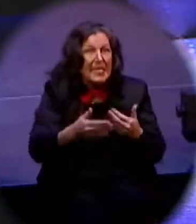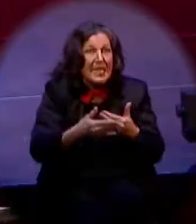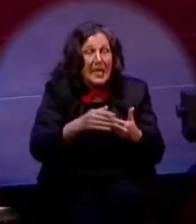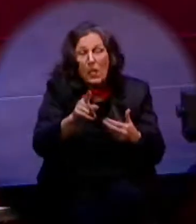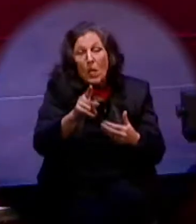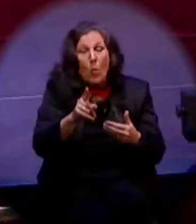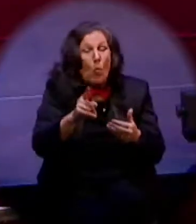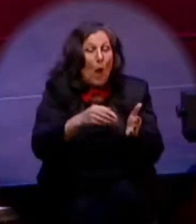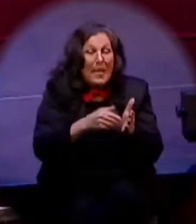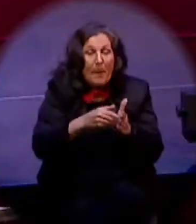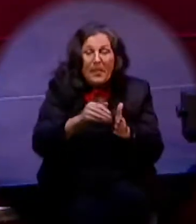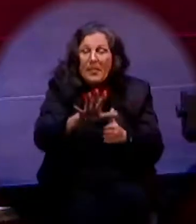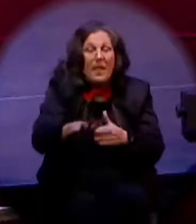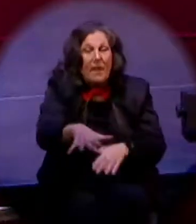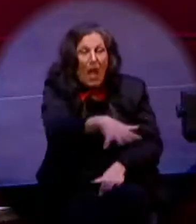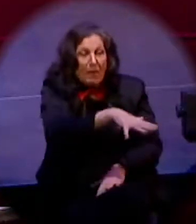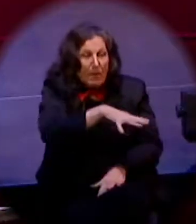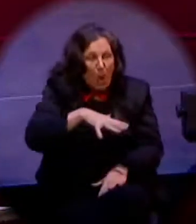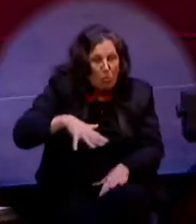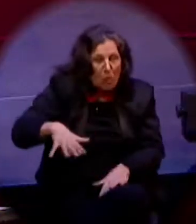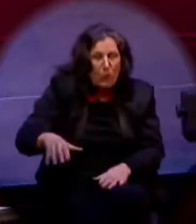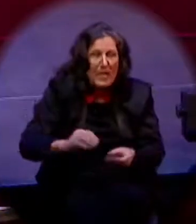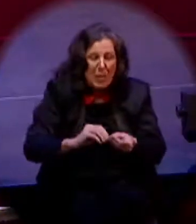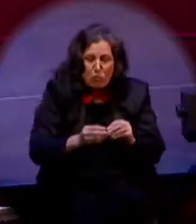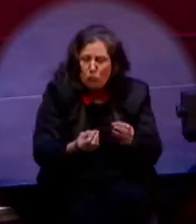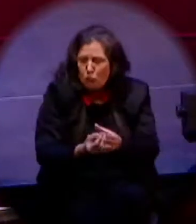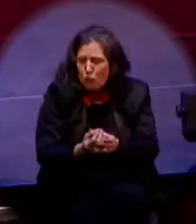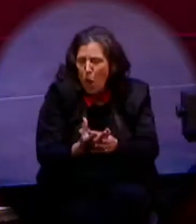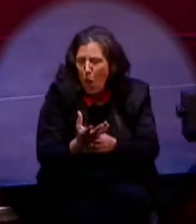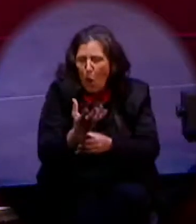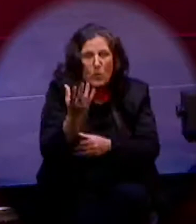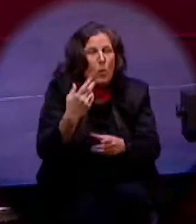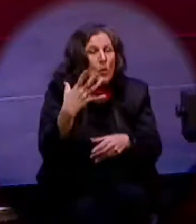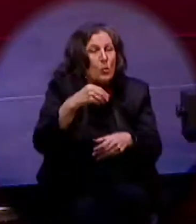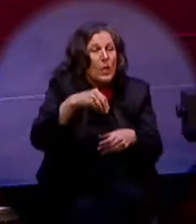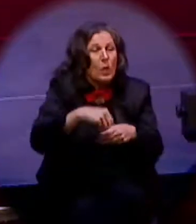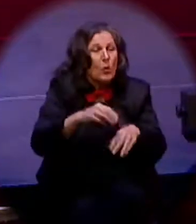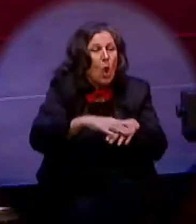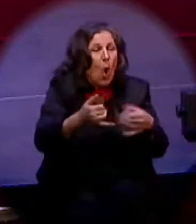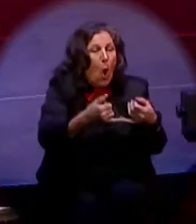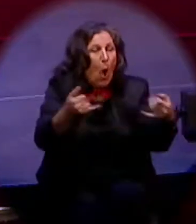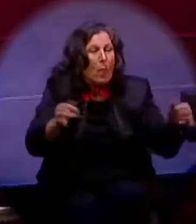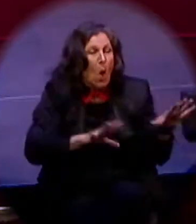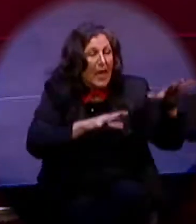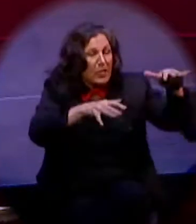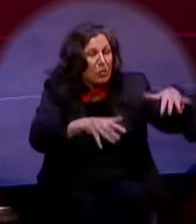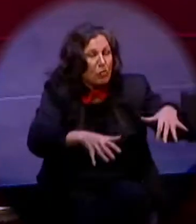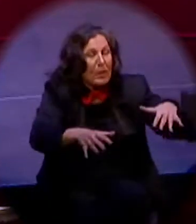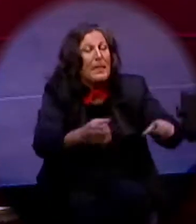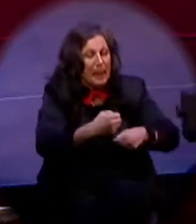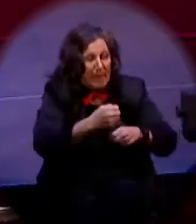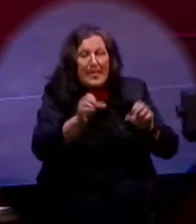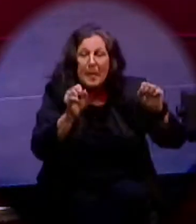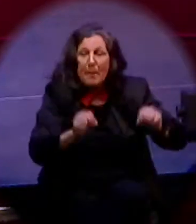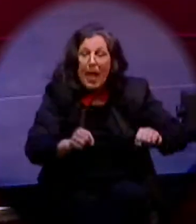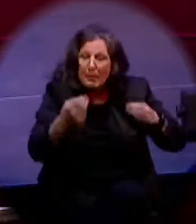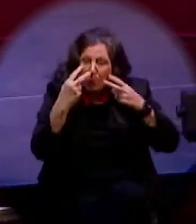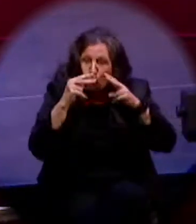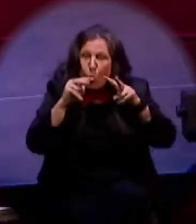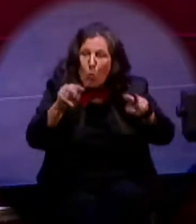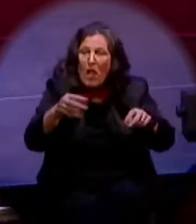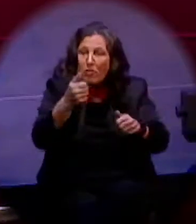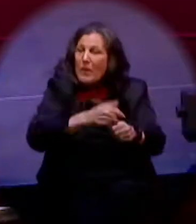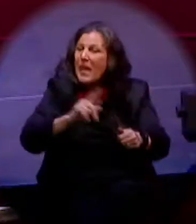1 million homes in the 5 boroughs. That number grows exponentially when you include our online streaming, mm-hmm. which makes it possible to watch